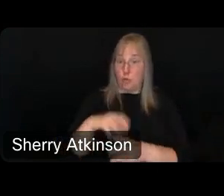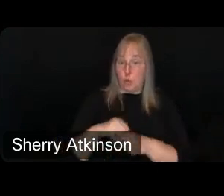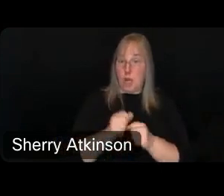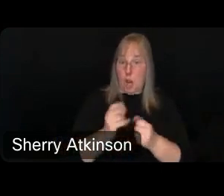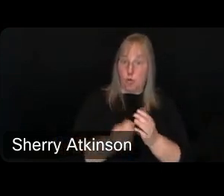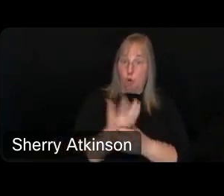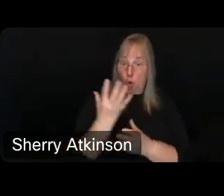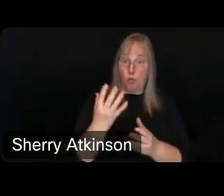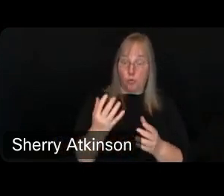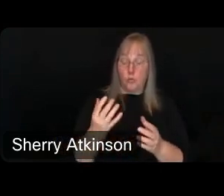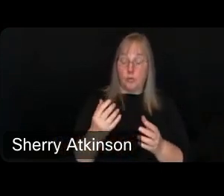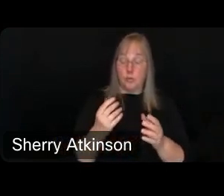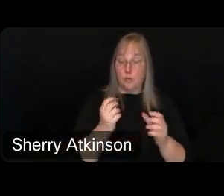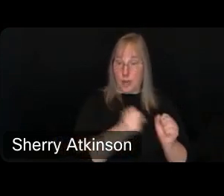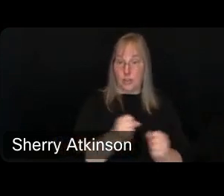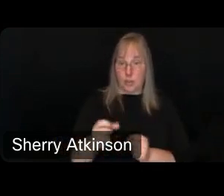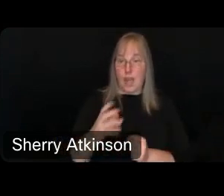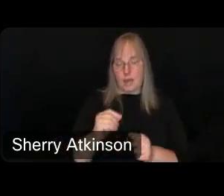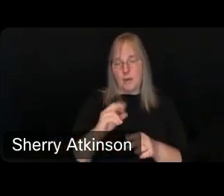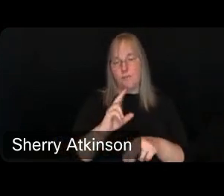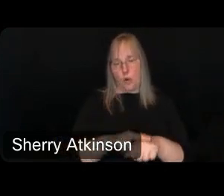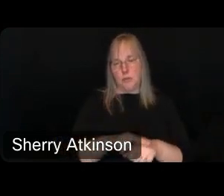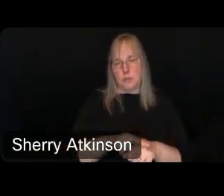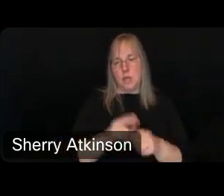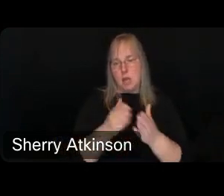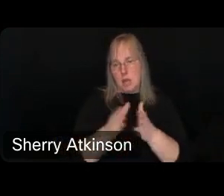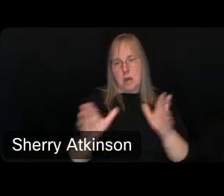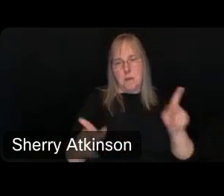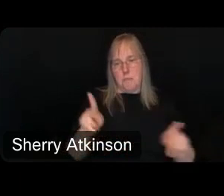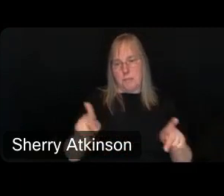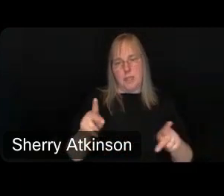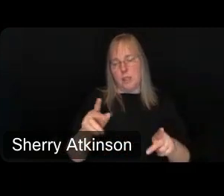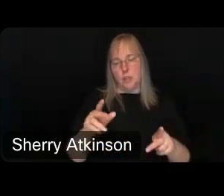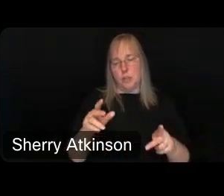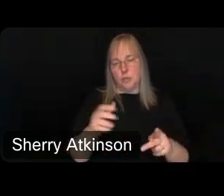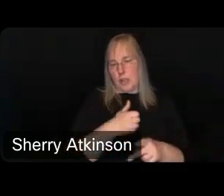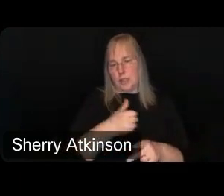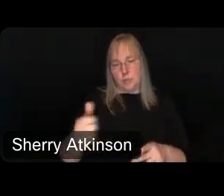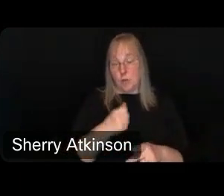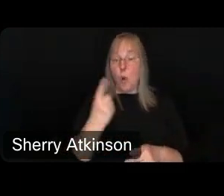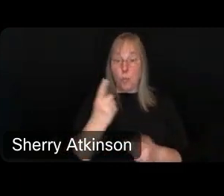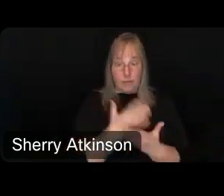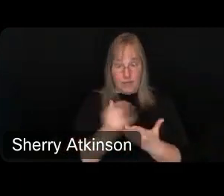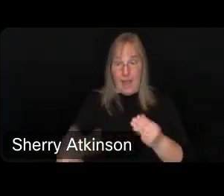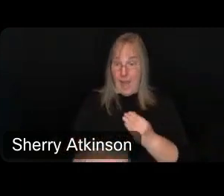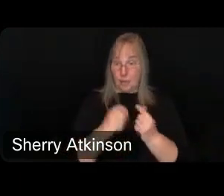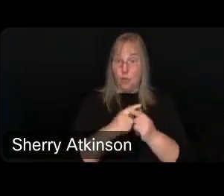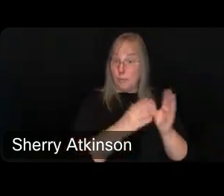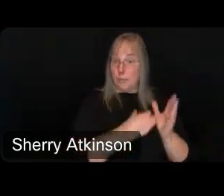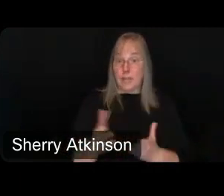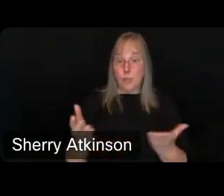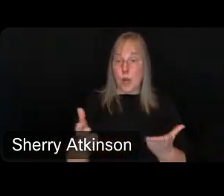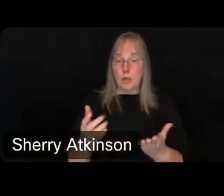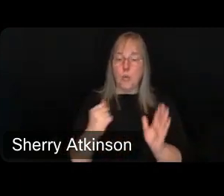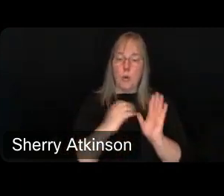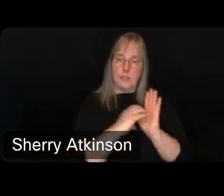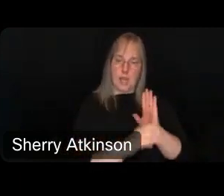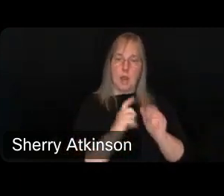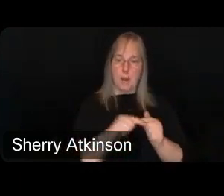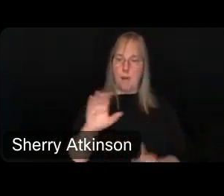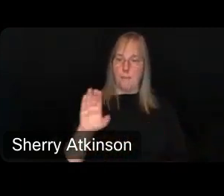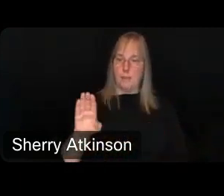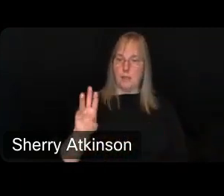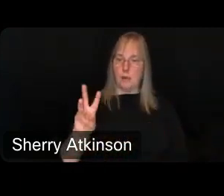public transportation. And one thing that was added to the plan was a section about our BWI flight